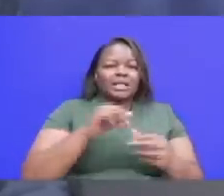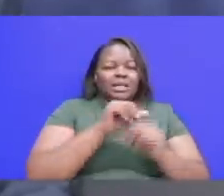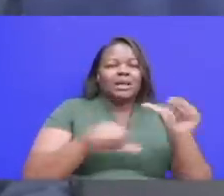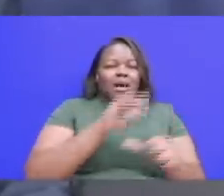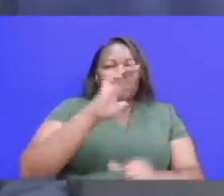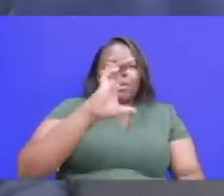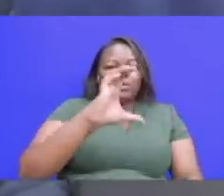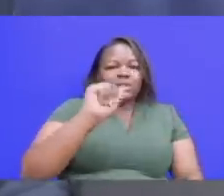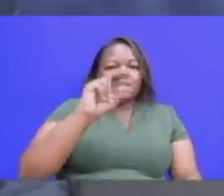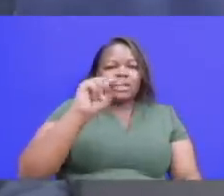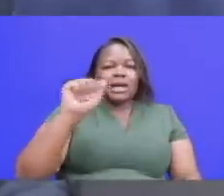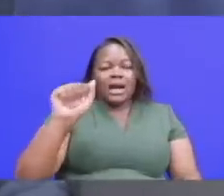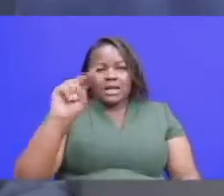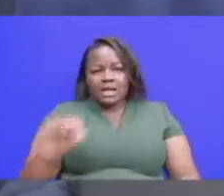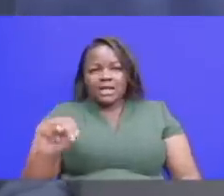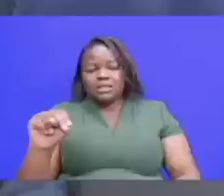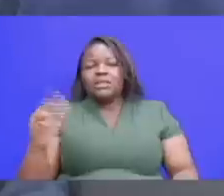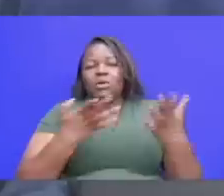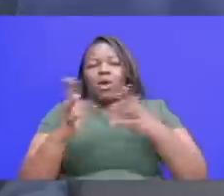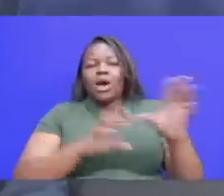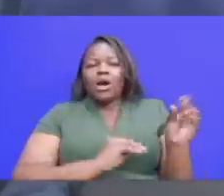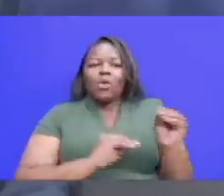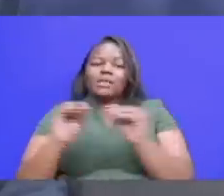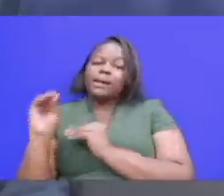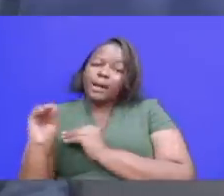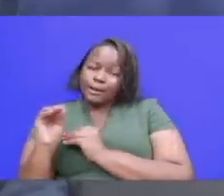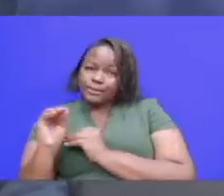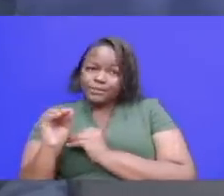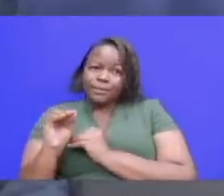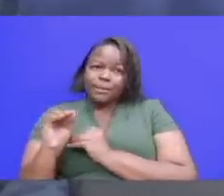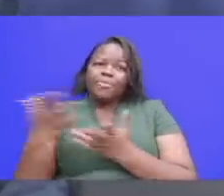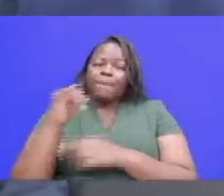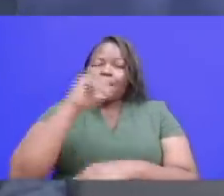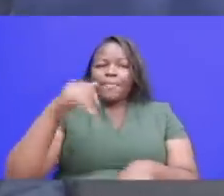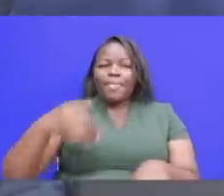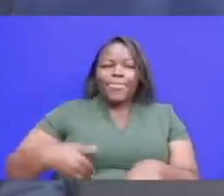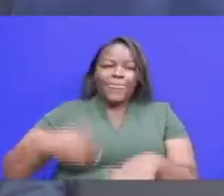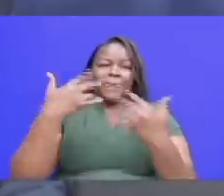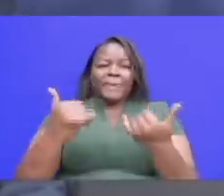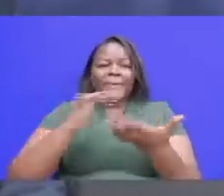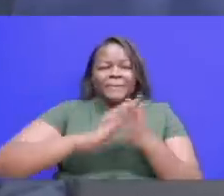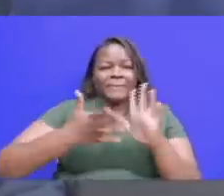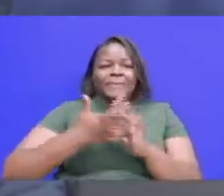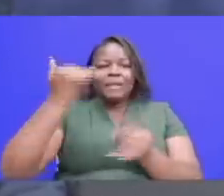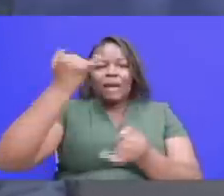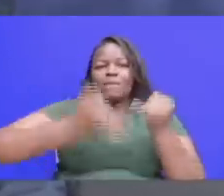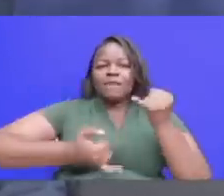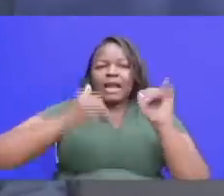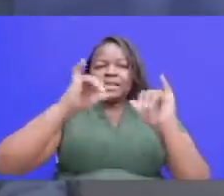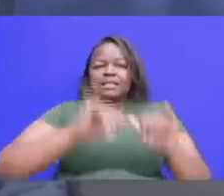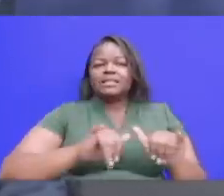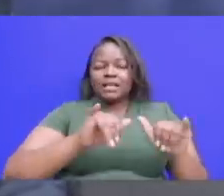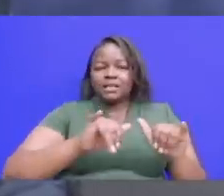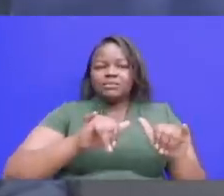where we are being taken to the land where Jacob now became finally settled in.